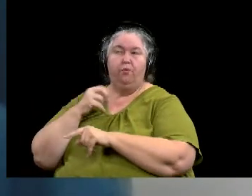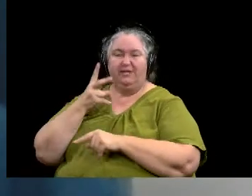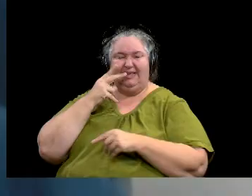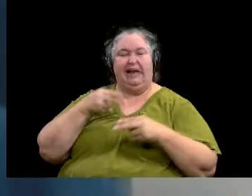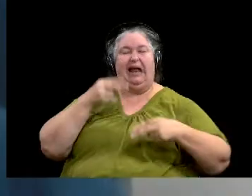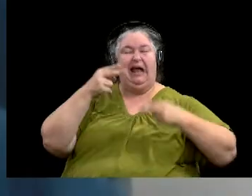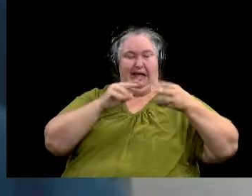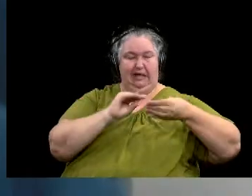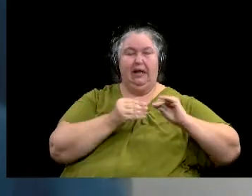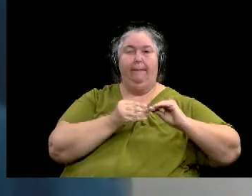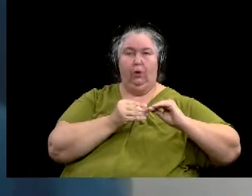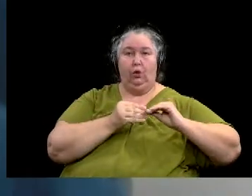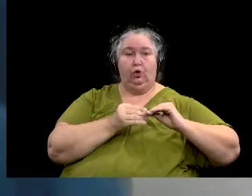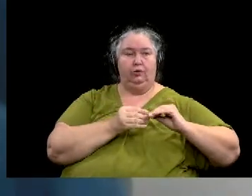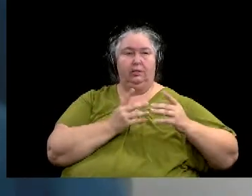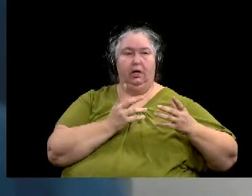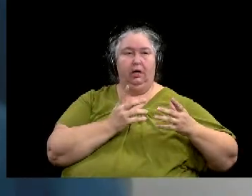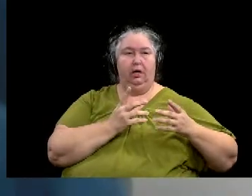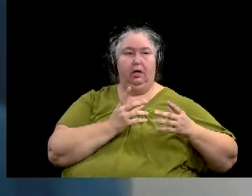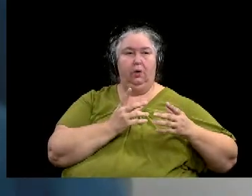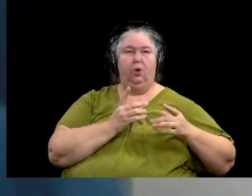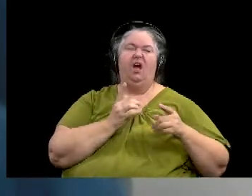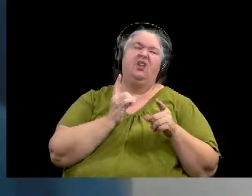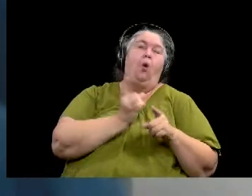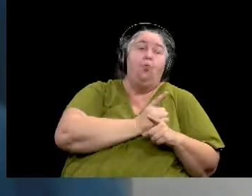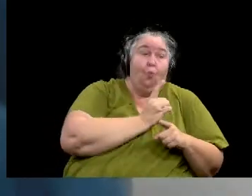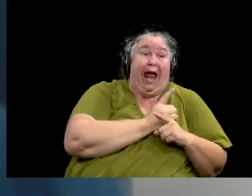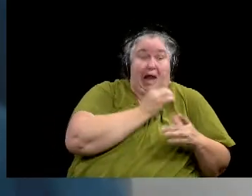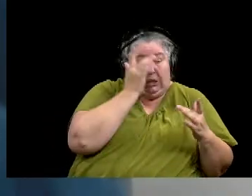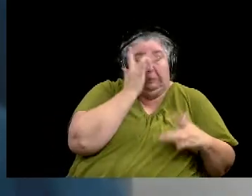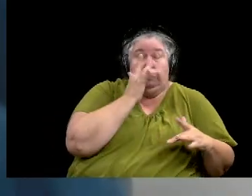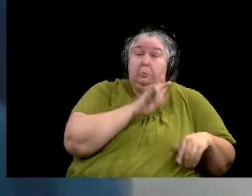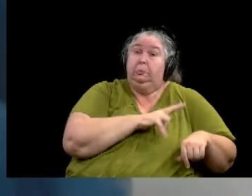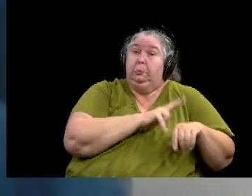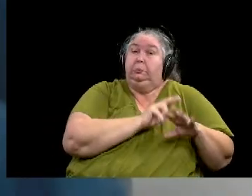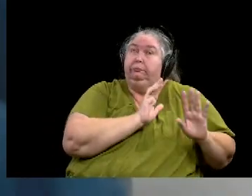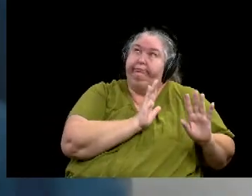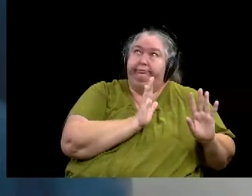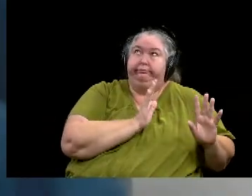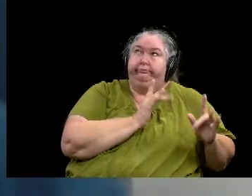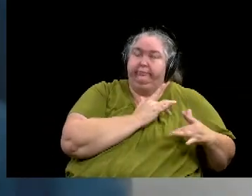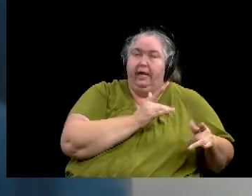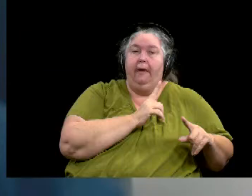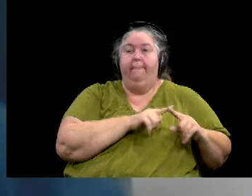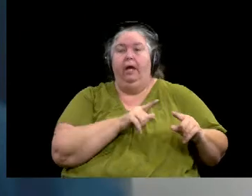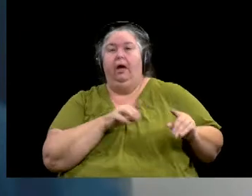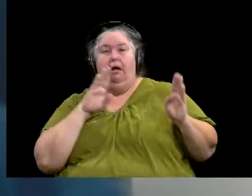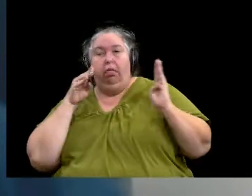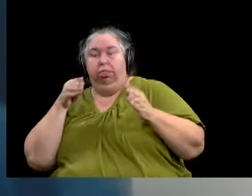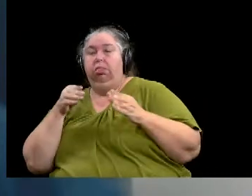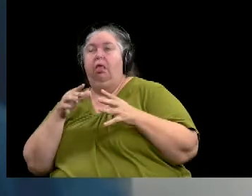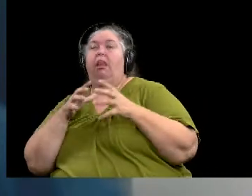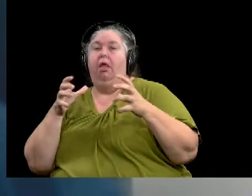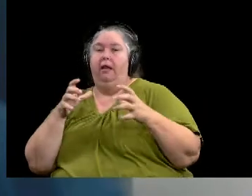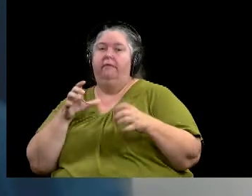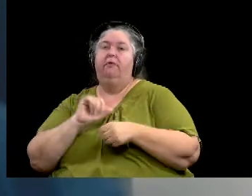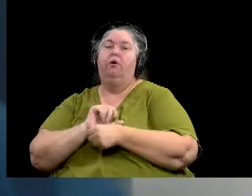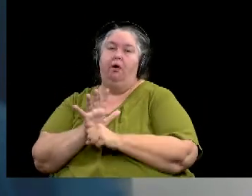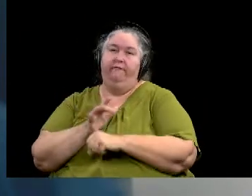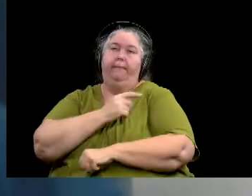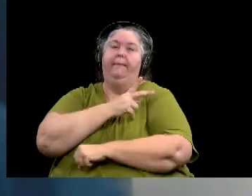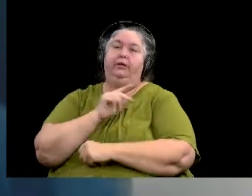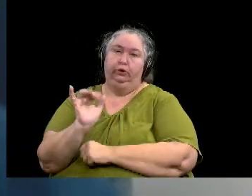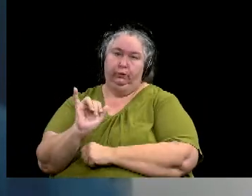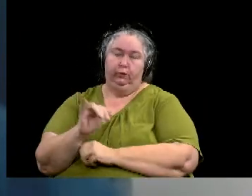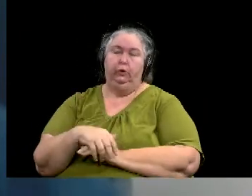illnesses, but we're also dealing with a lot of COVID patients. And as we've said before, what's